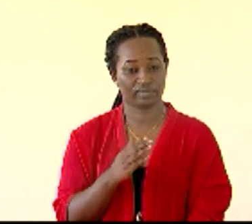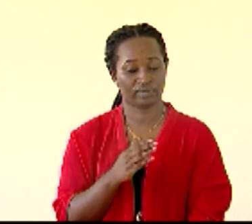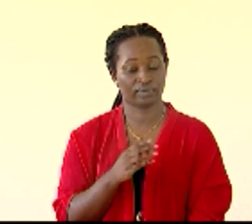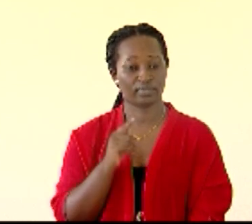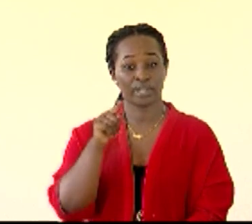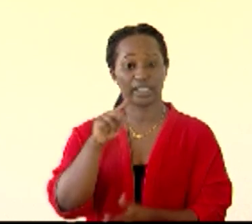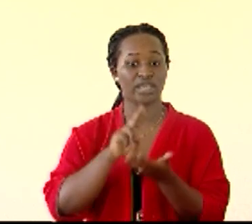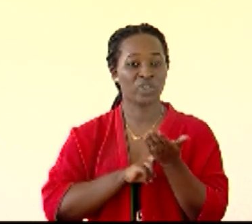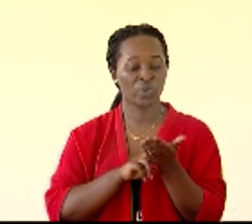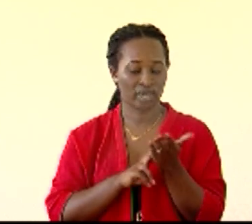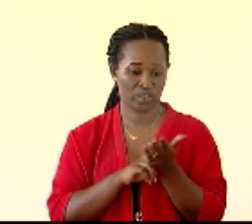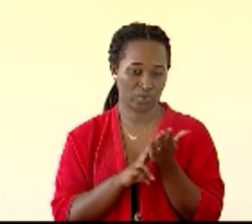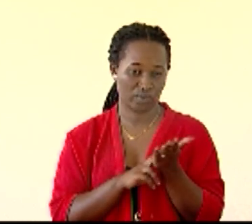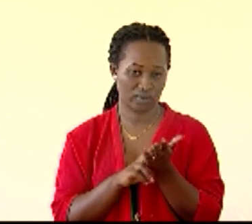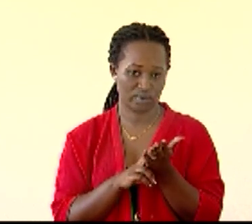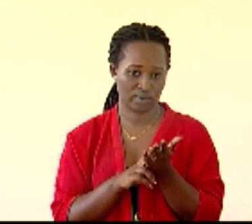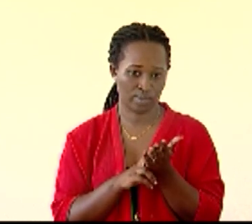is used. It